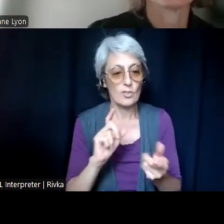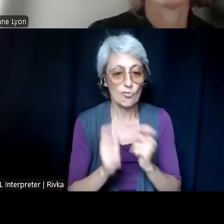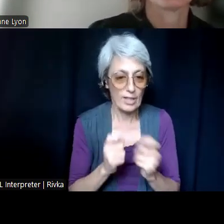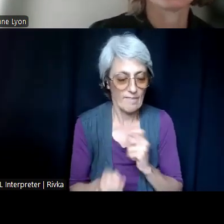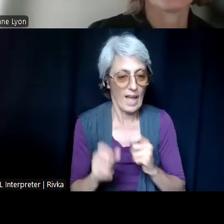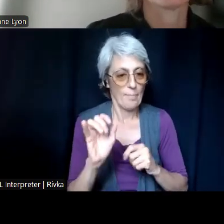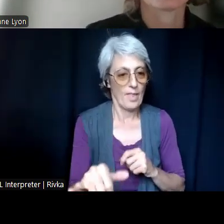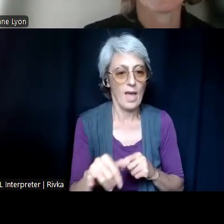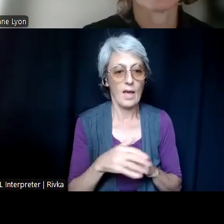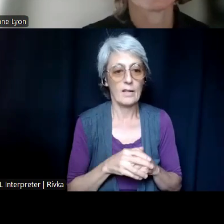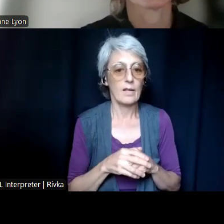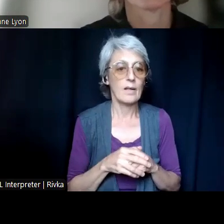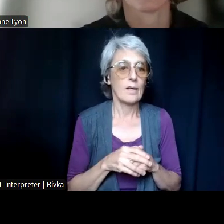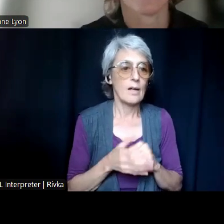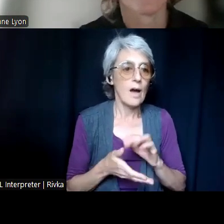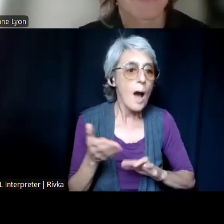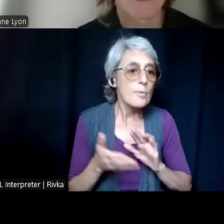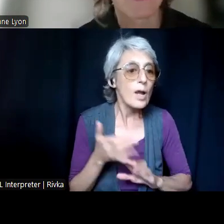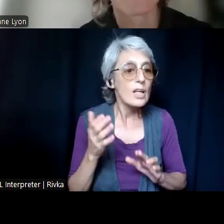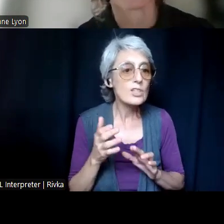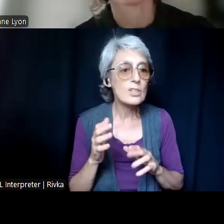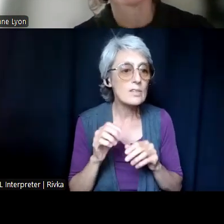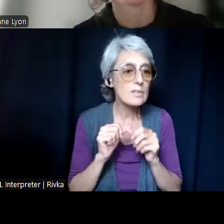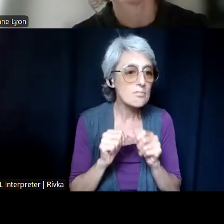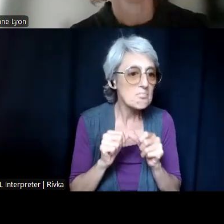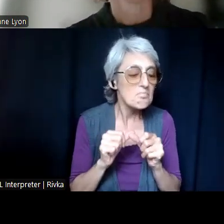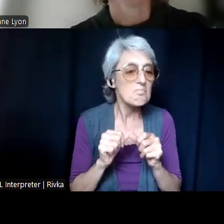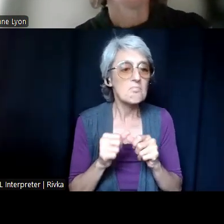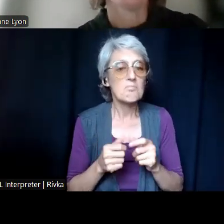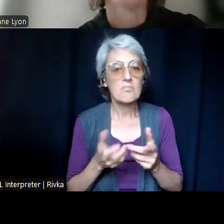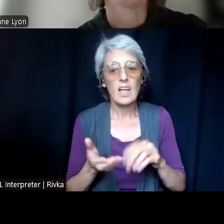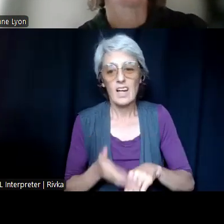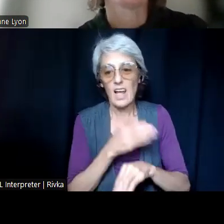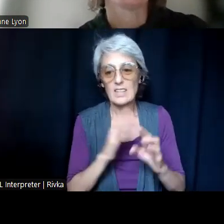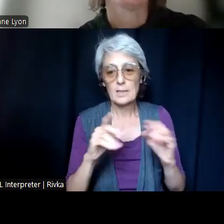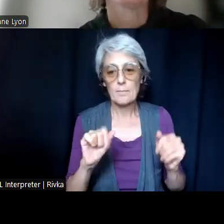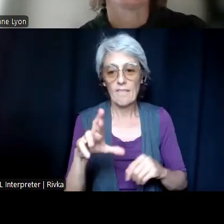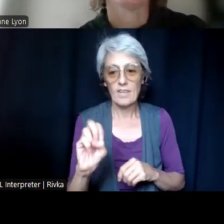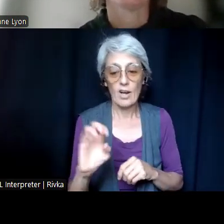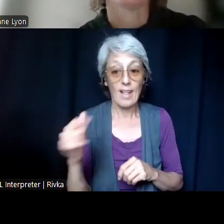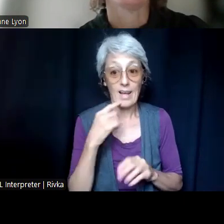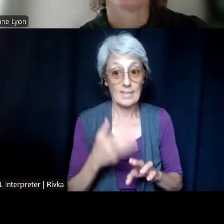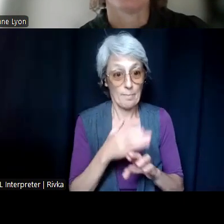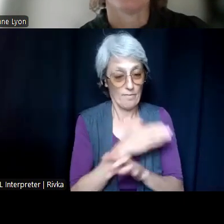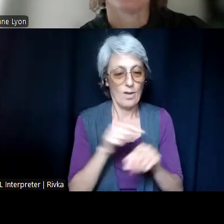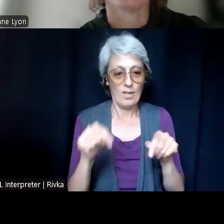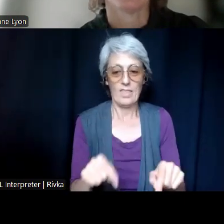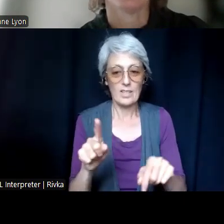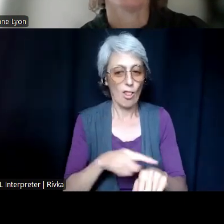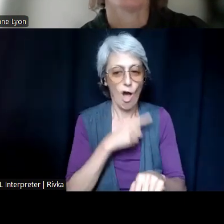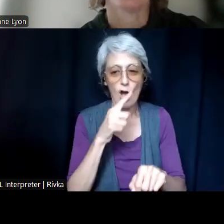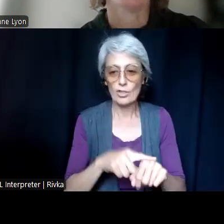operations, and continuing to expand the system of care. And as I said before, this really is a long-term